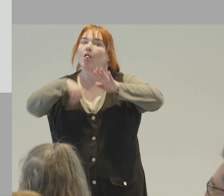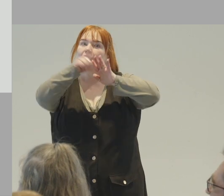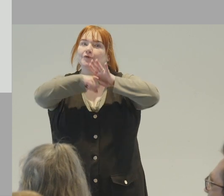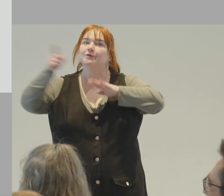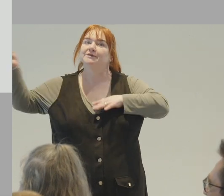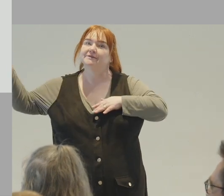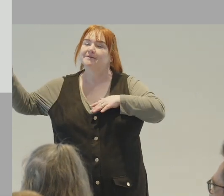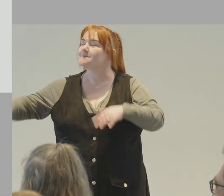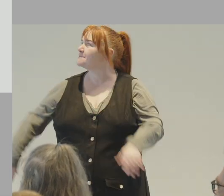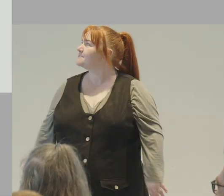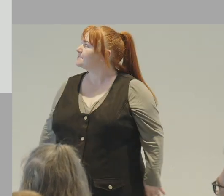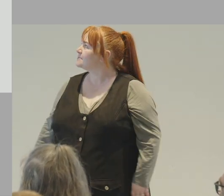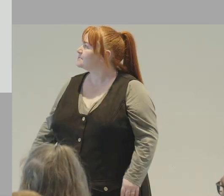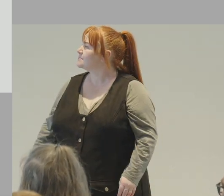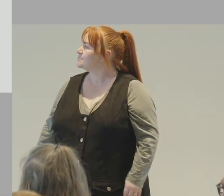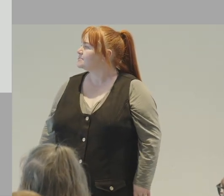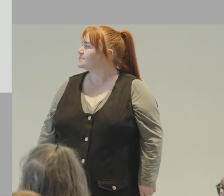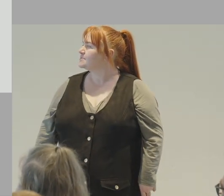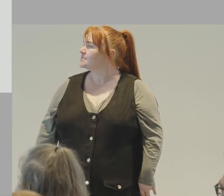Okay.